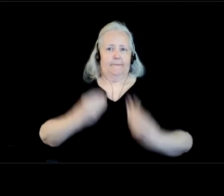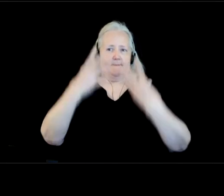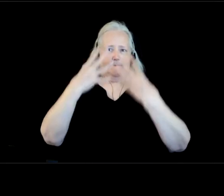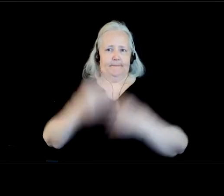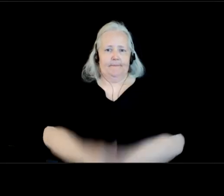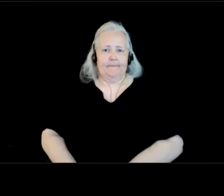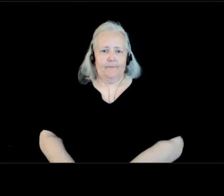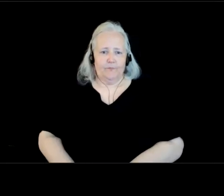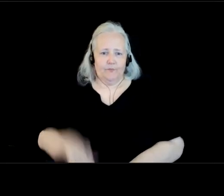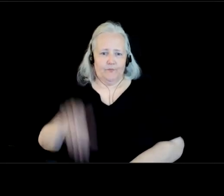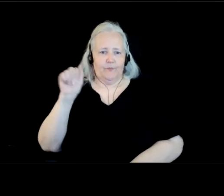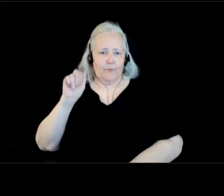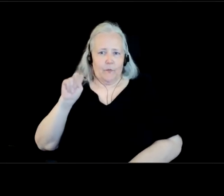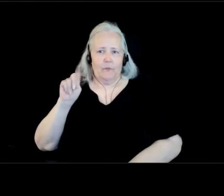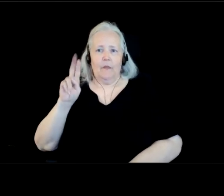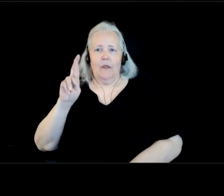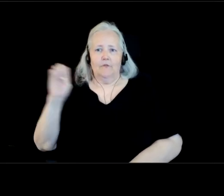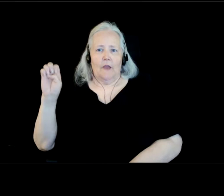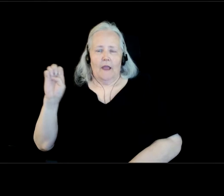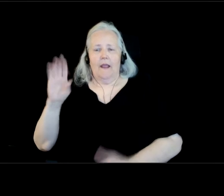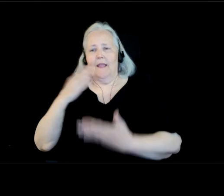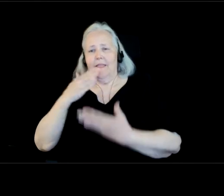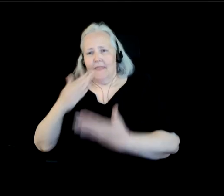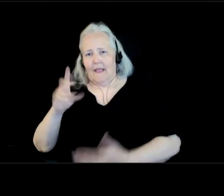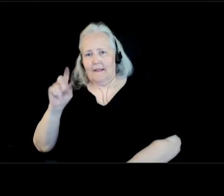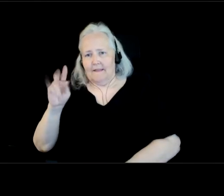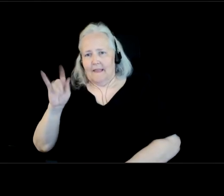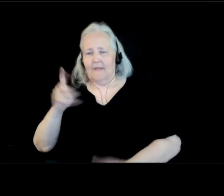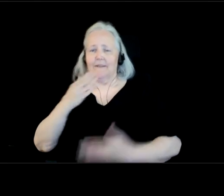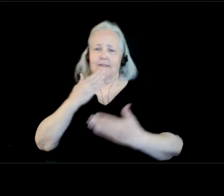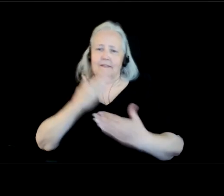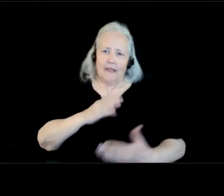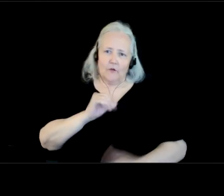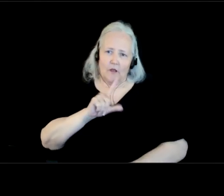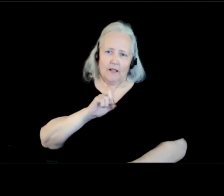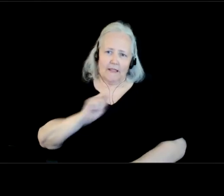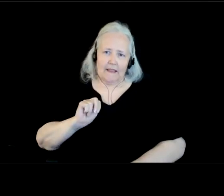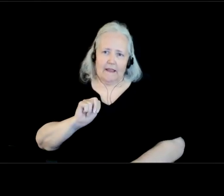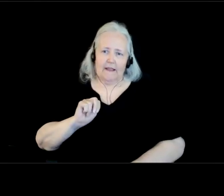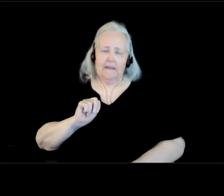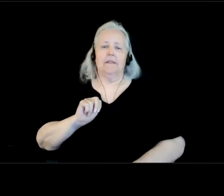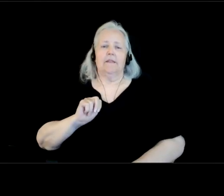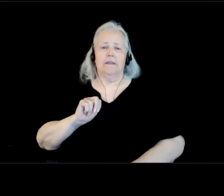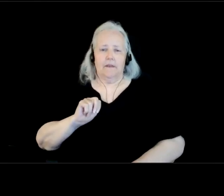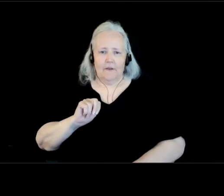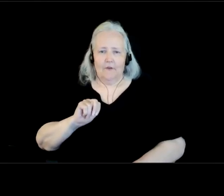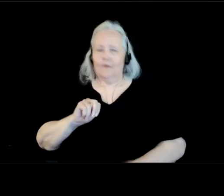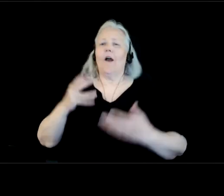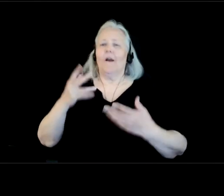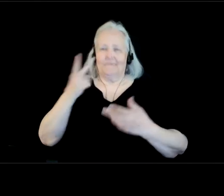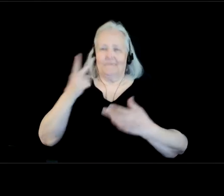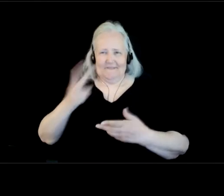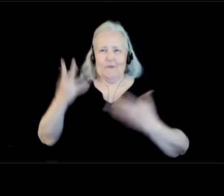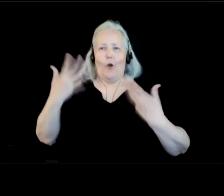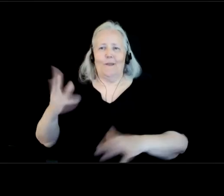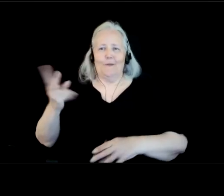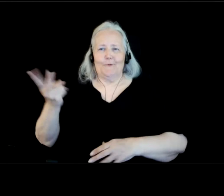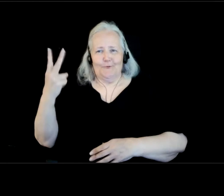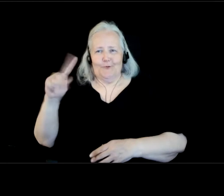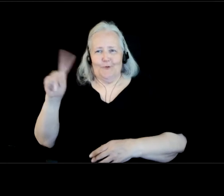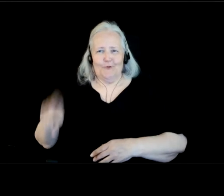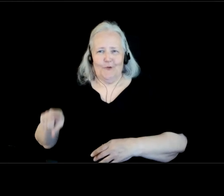Thank you, David, and thank you, Colleen, for that. We already have two questions in the